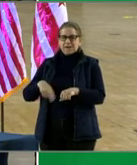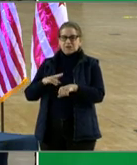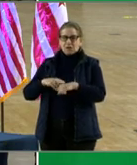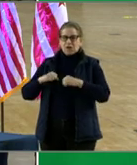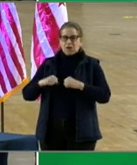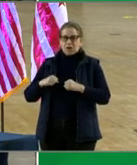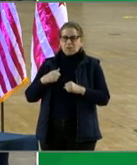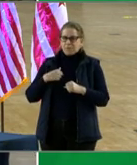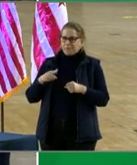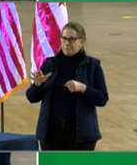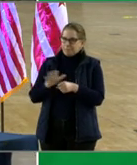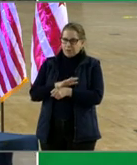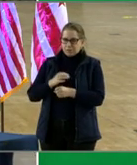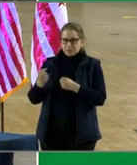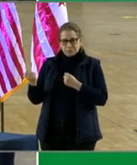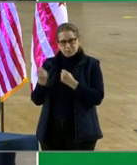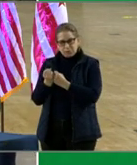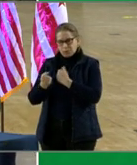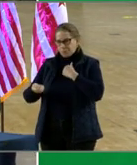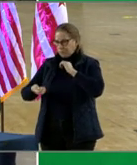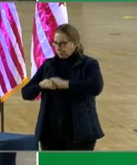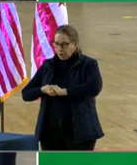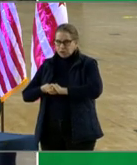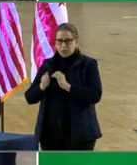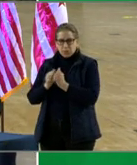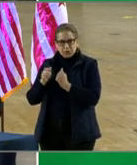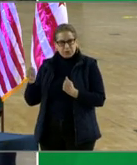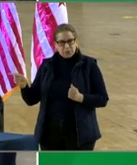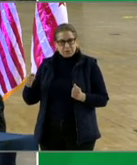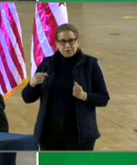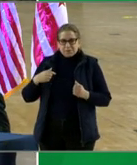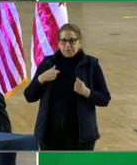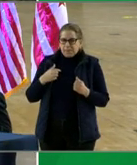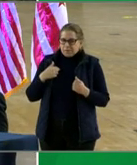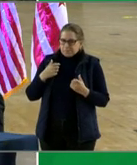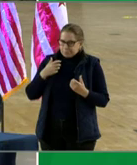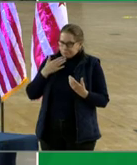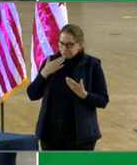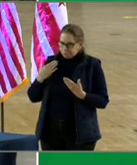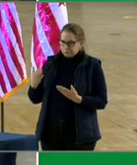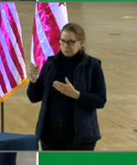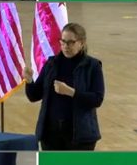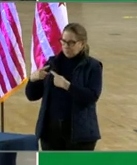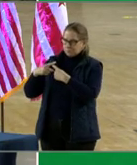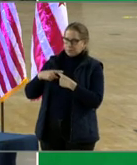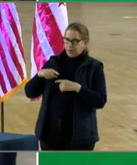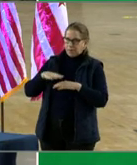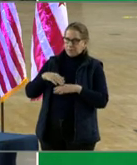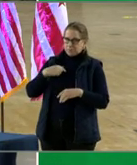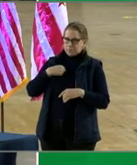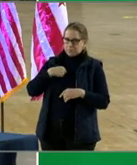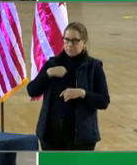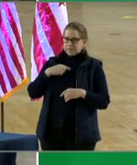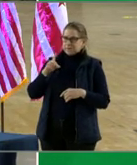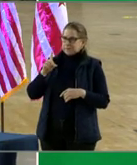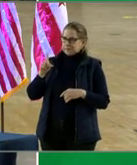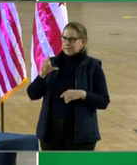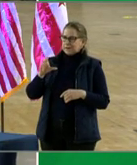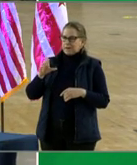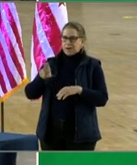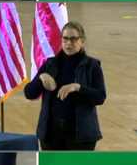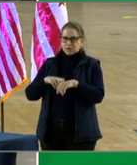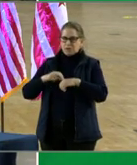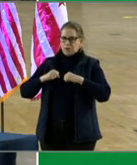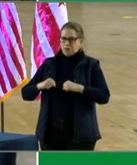will not be late to need. And that's all I wanted to say. You can count on the District of Columbia National Guard. Thank you. Thank you, General.